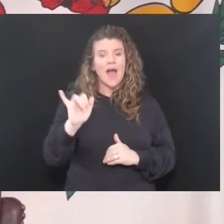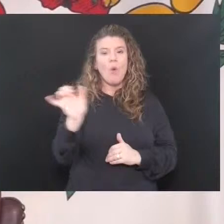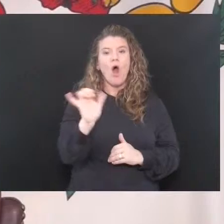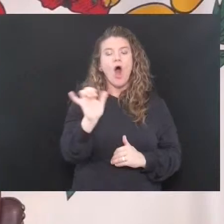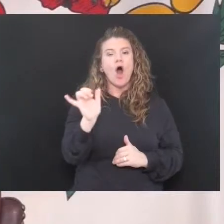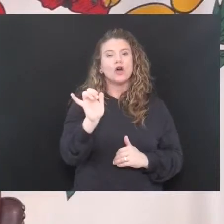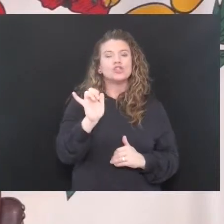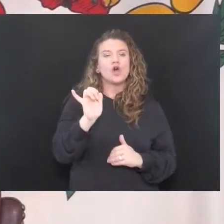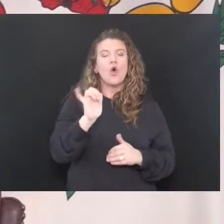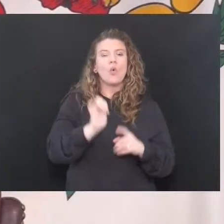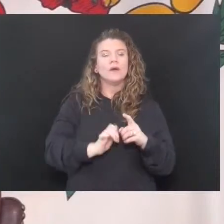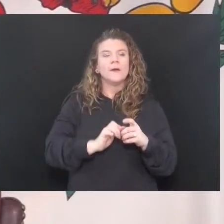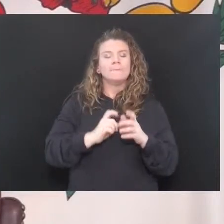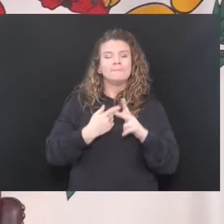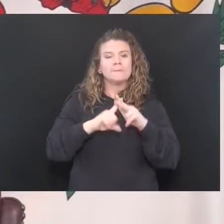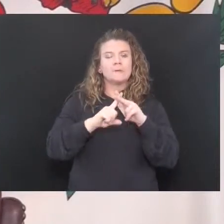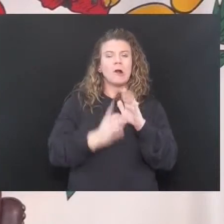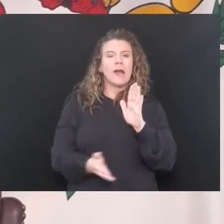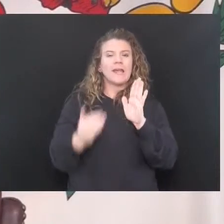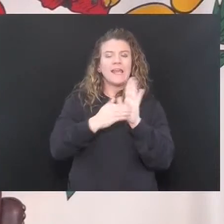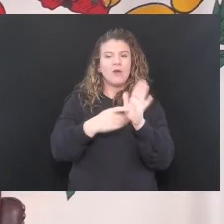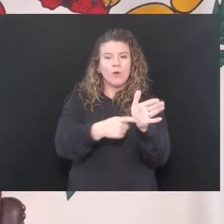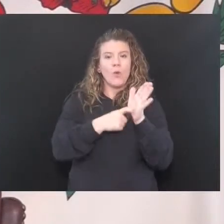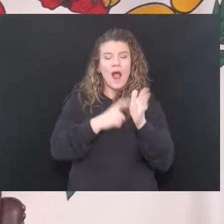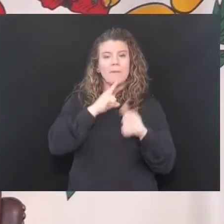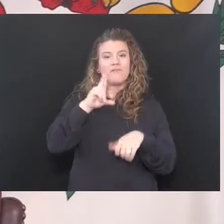also reinstate some requirements for